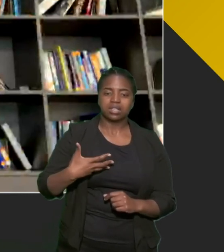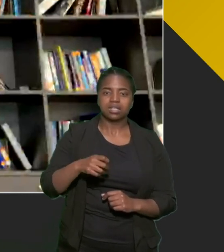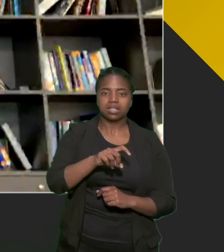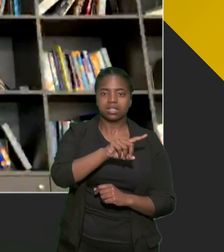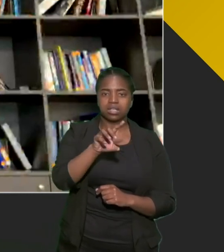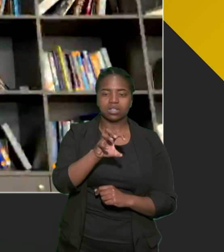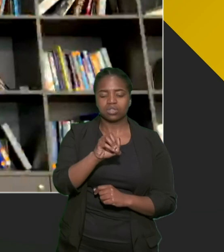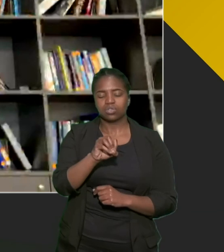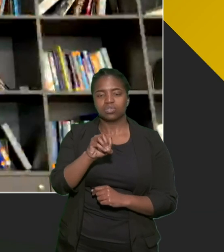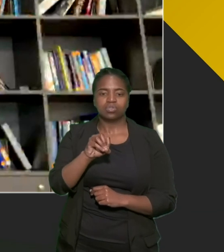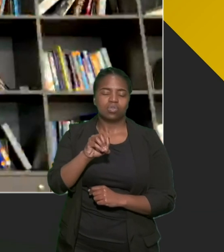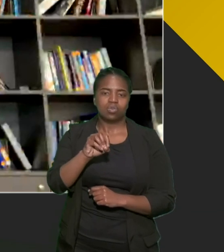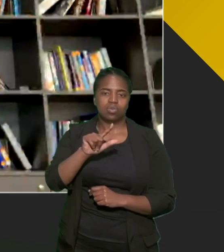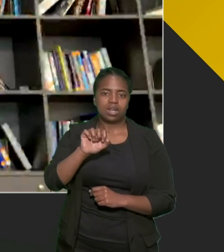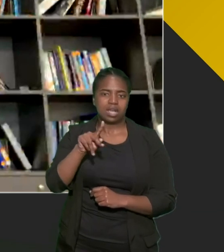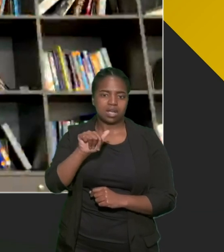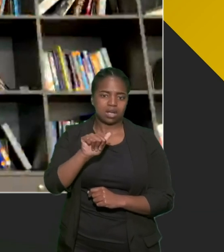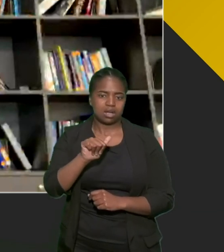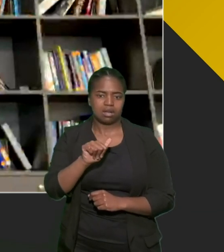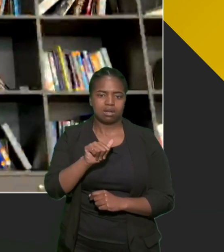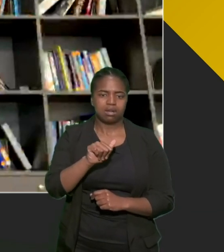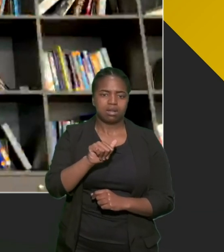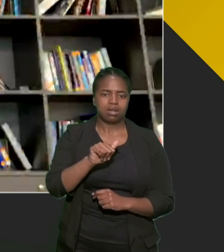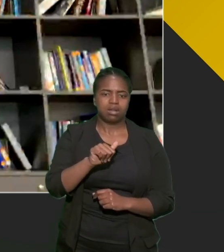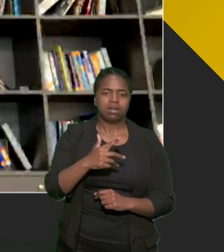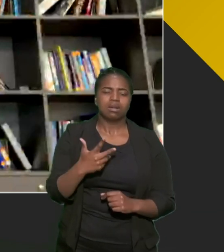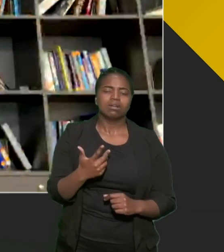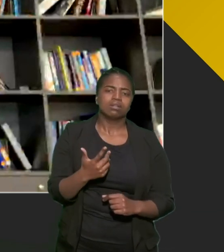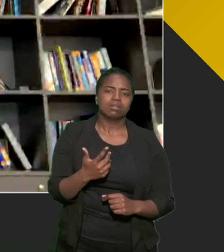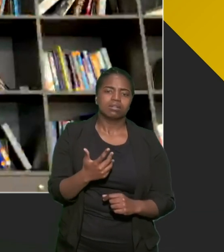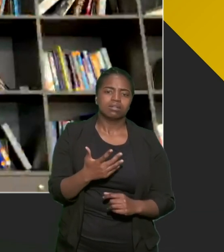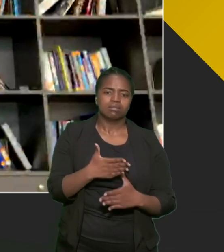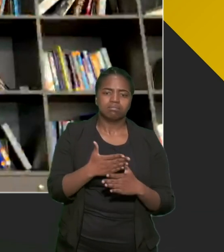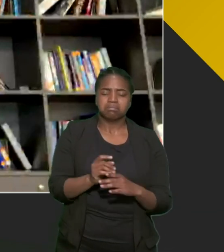Patel, right? The former chief counselor